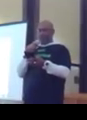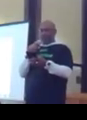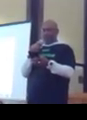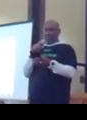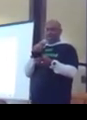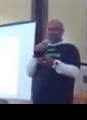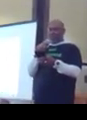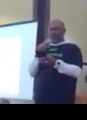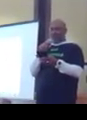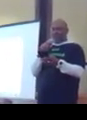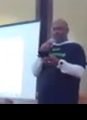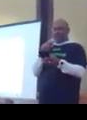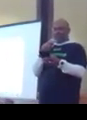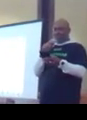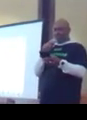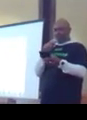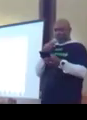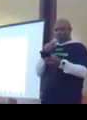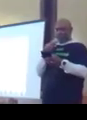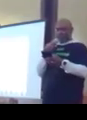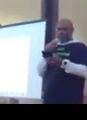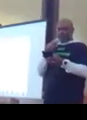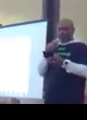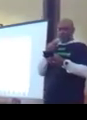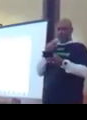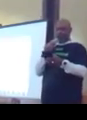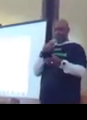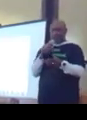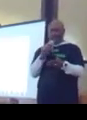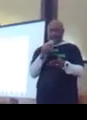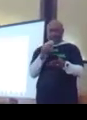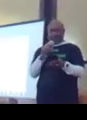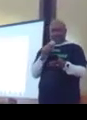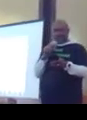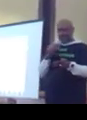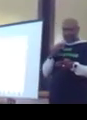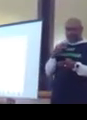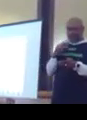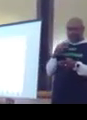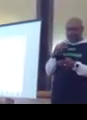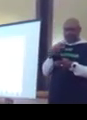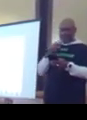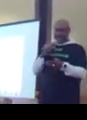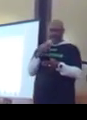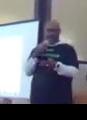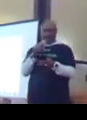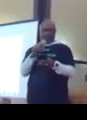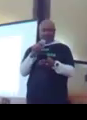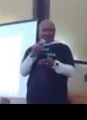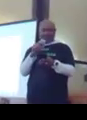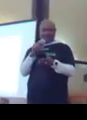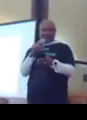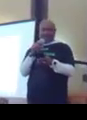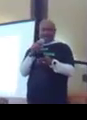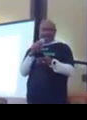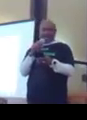can walk to the store and feel secure in their own zip code. We want coffee and tea houses. We need a place to sit